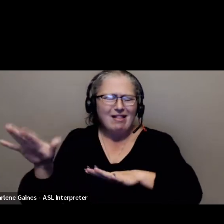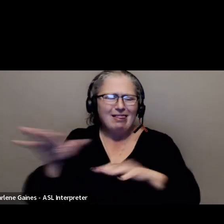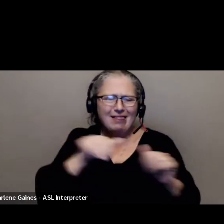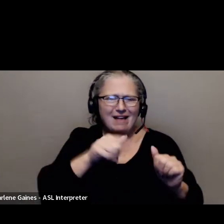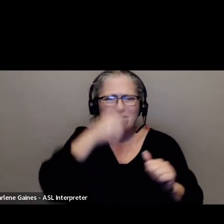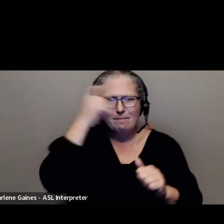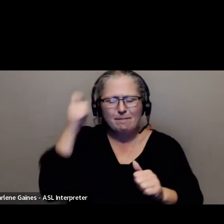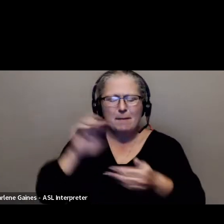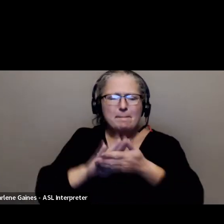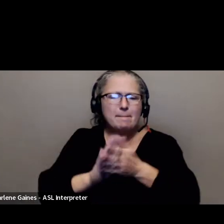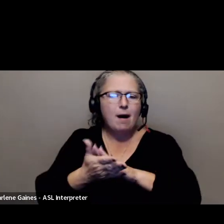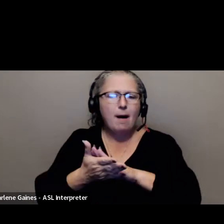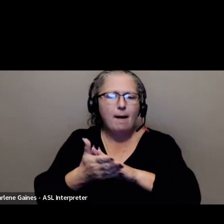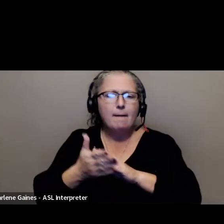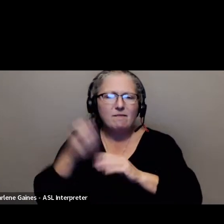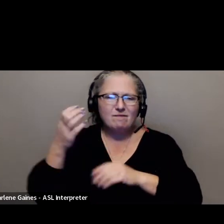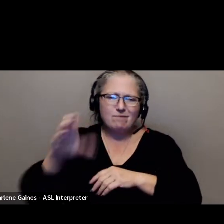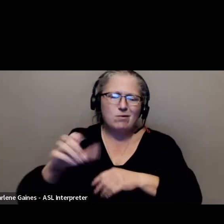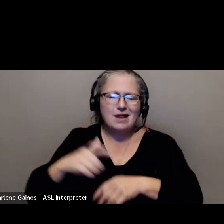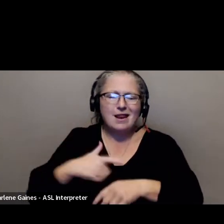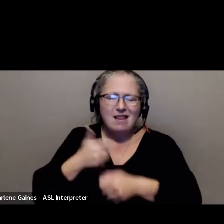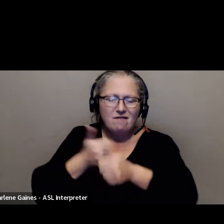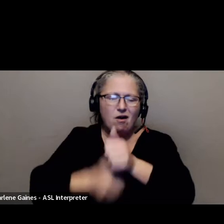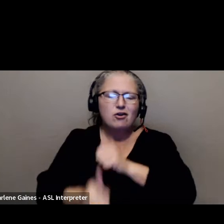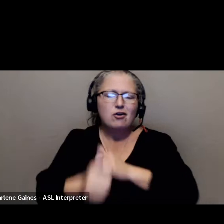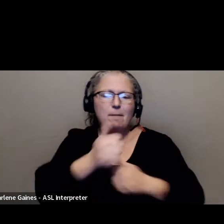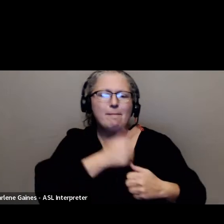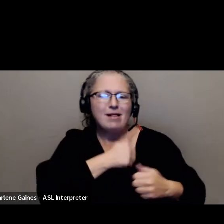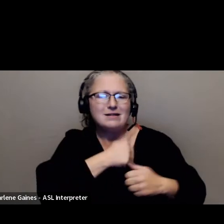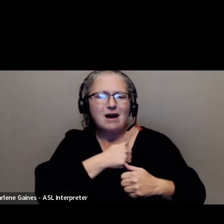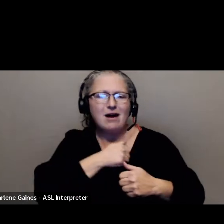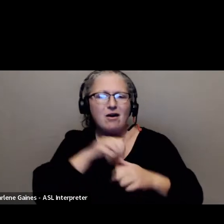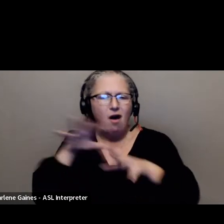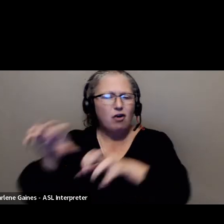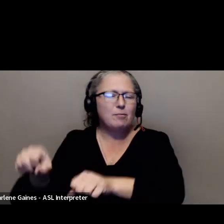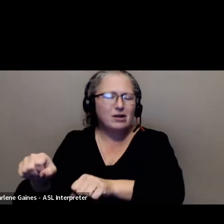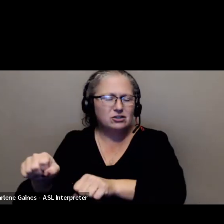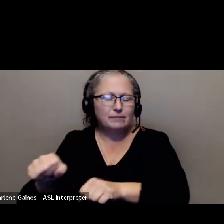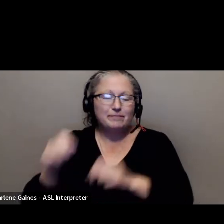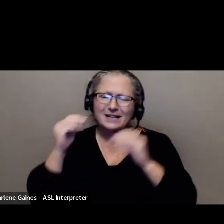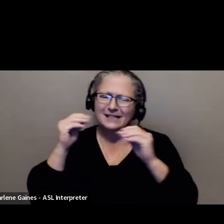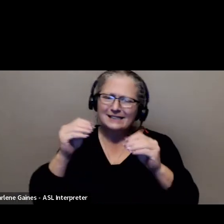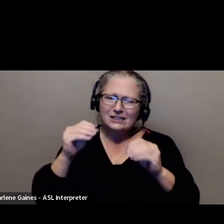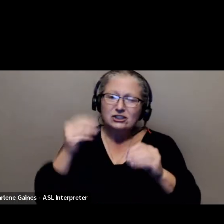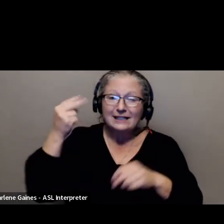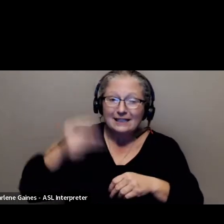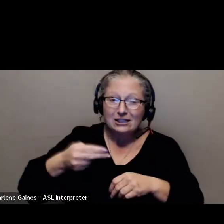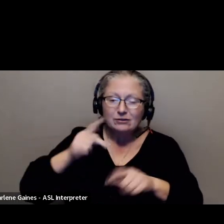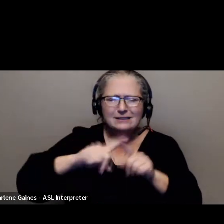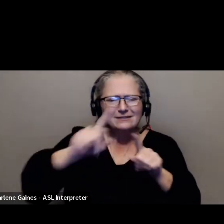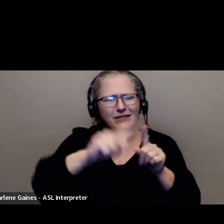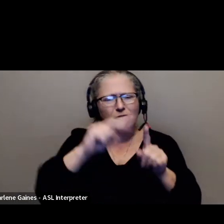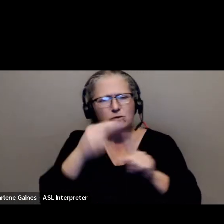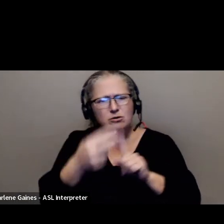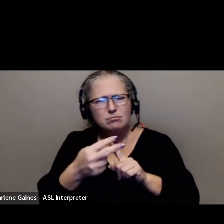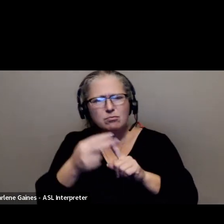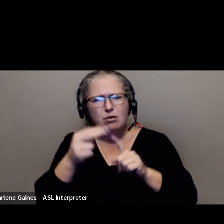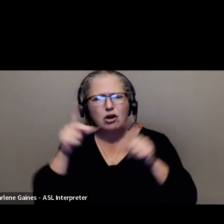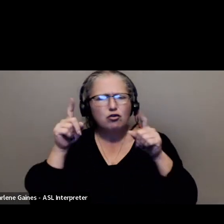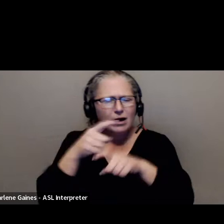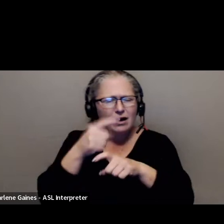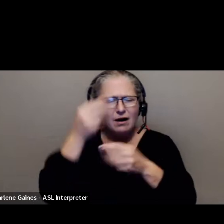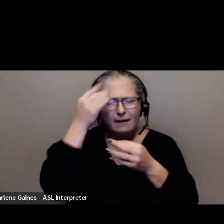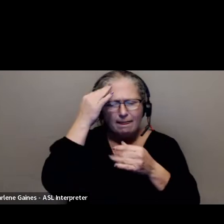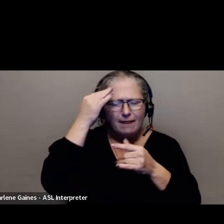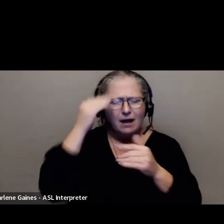had become forced to live under military occupation. So teaching this history in multiple perspectives, critical thinking, and uplifting